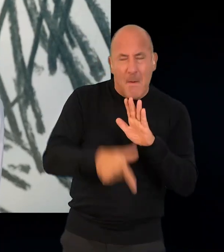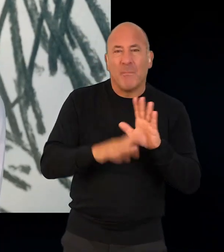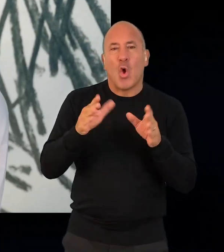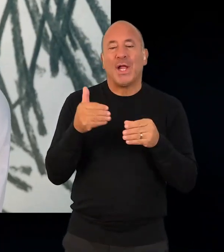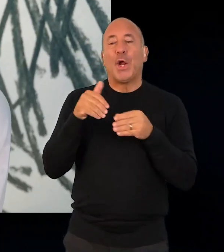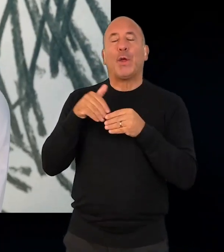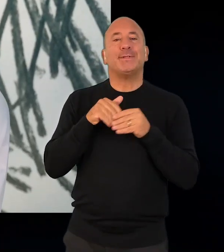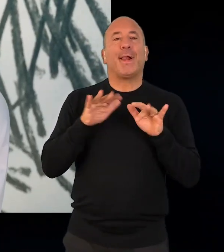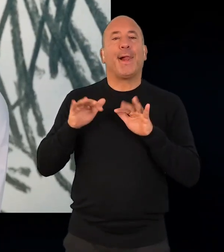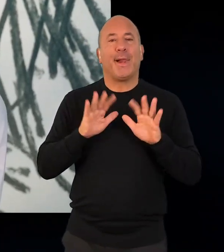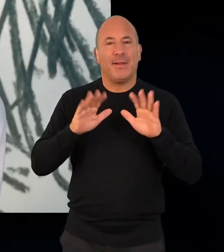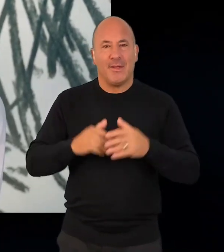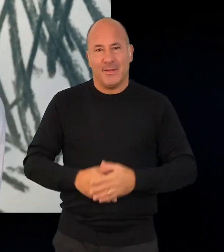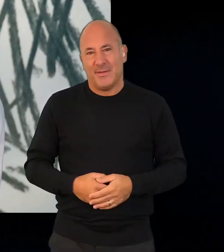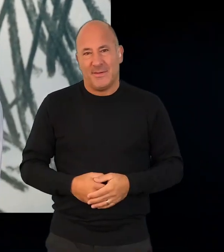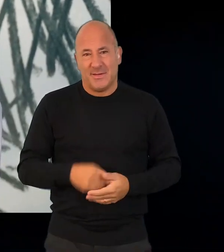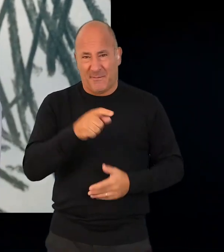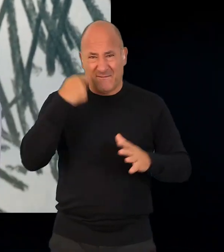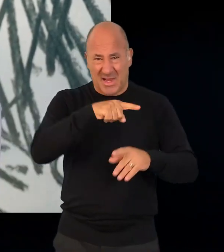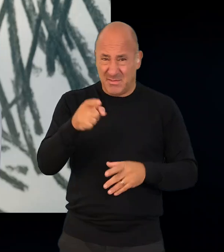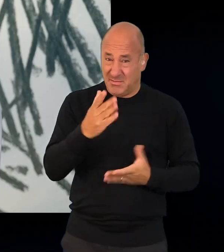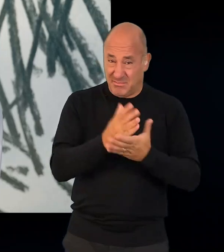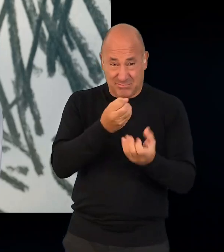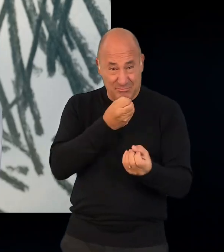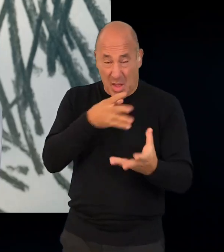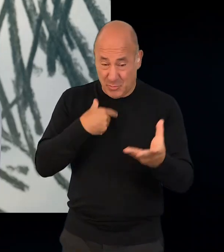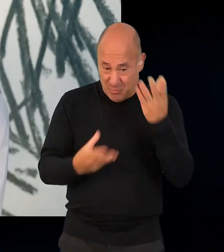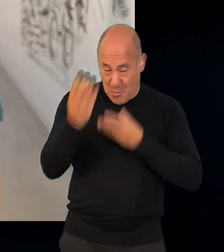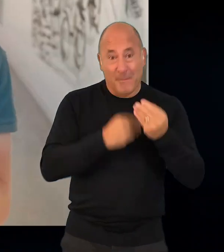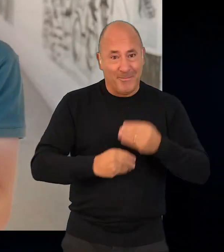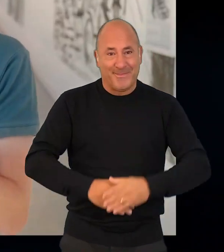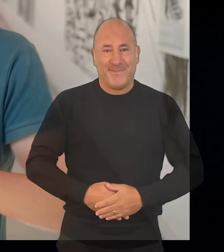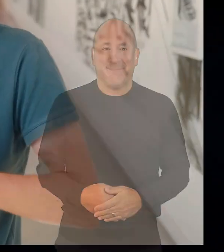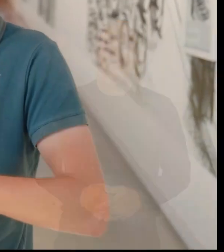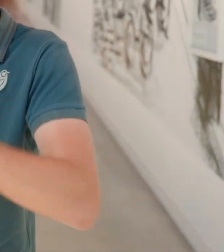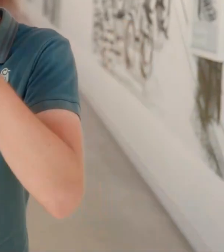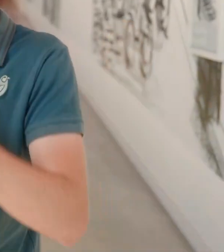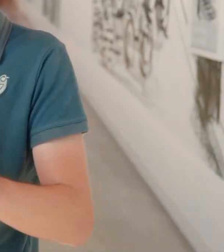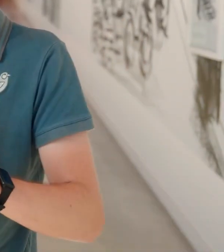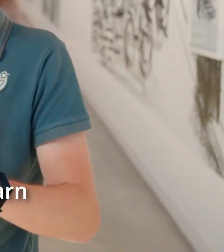level, and some of those films are going to be absolutely brilliant in helping me do just that.